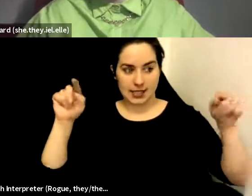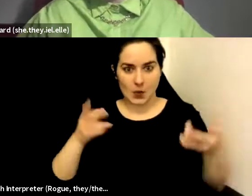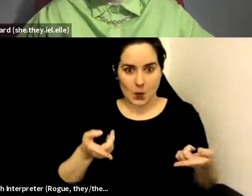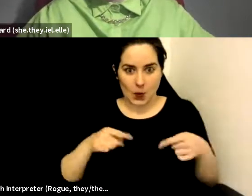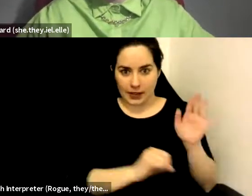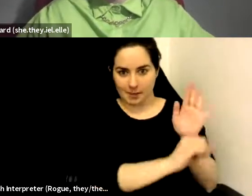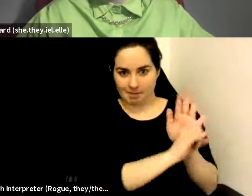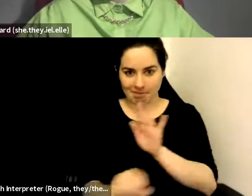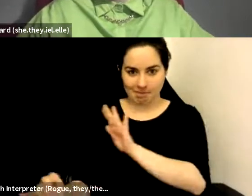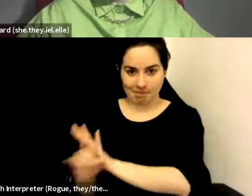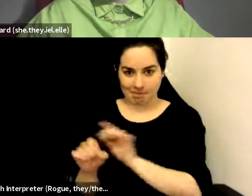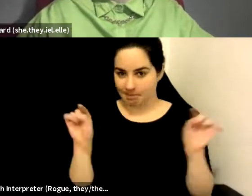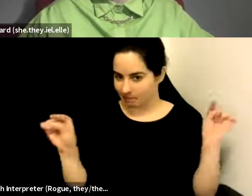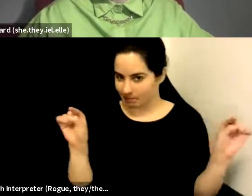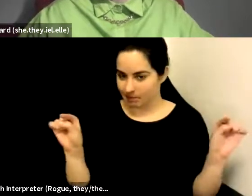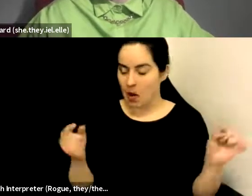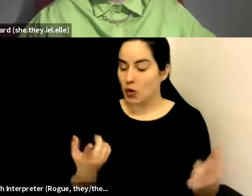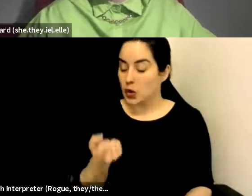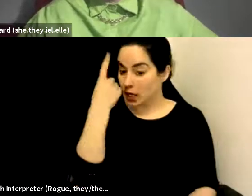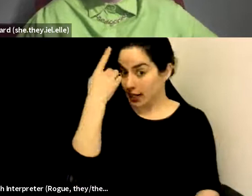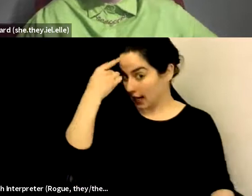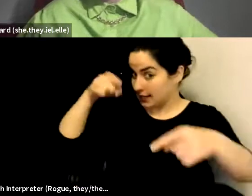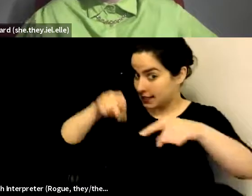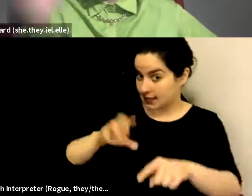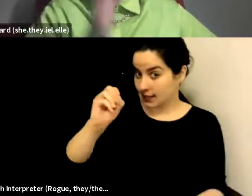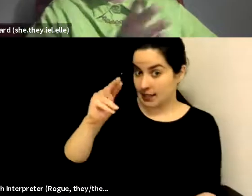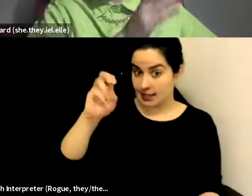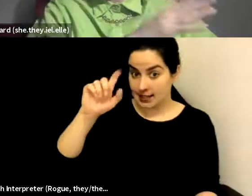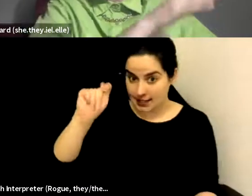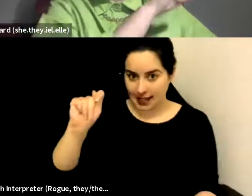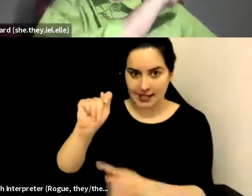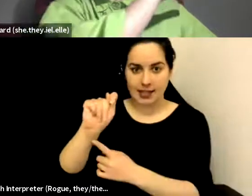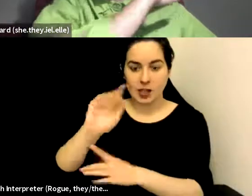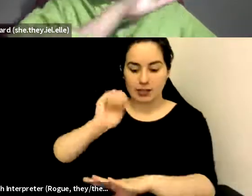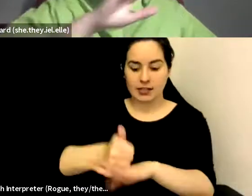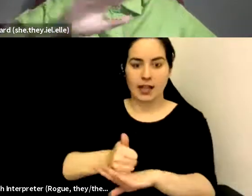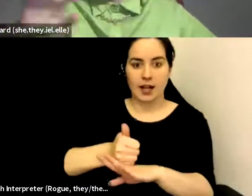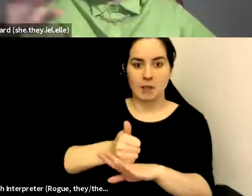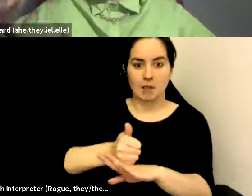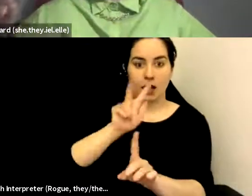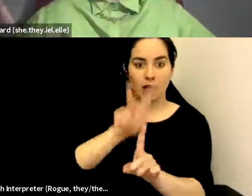But also to understand consent as this, you know, not as this fixed thing, but as this thing that